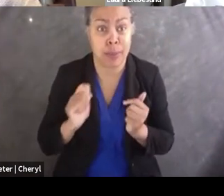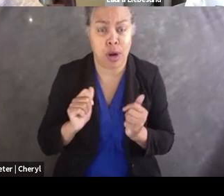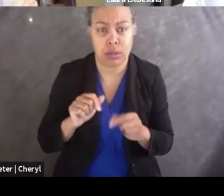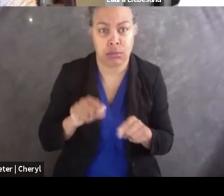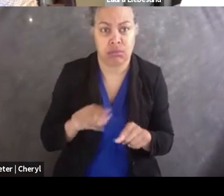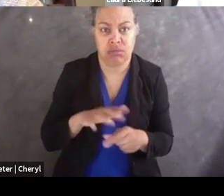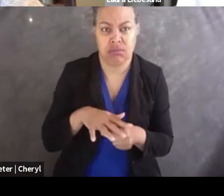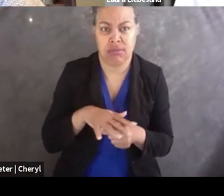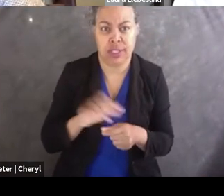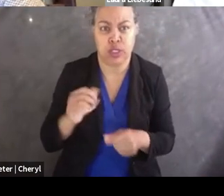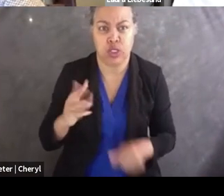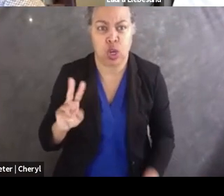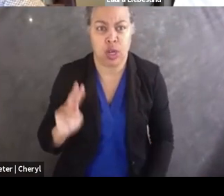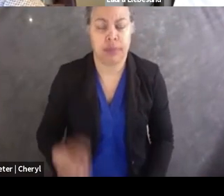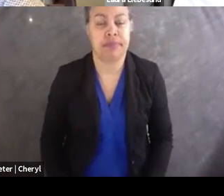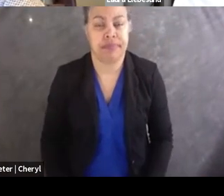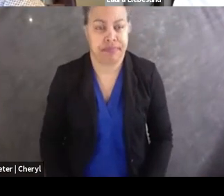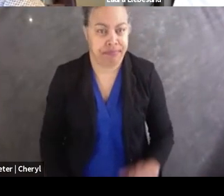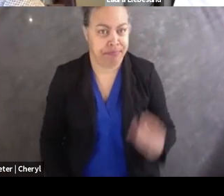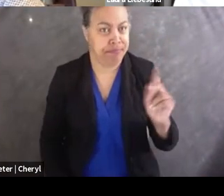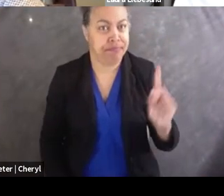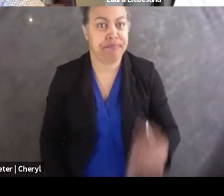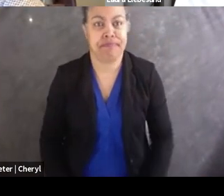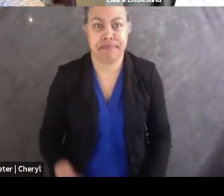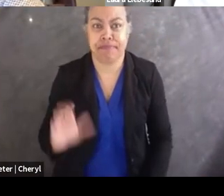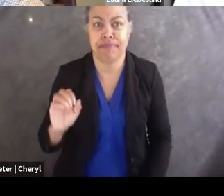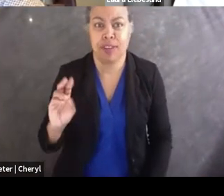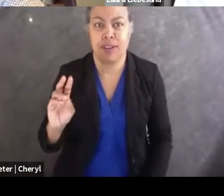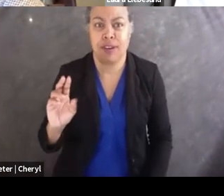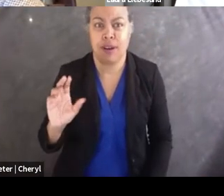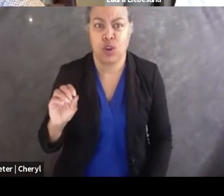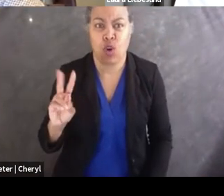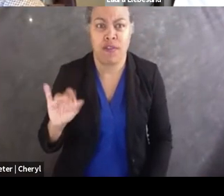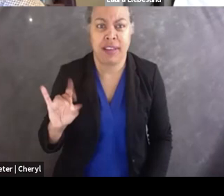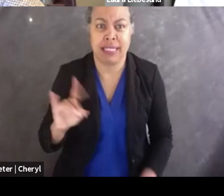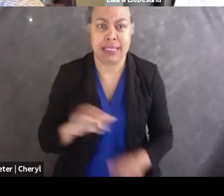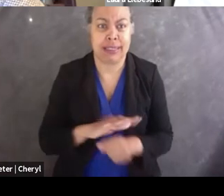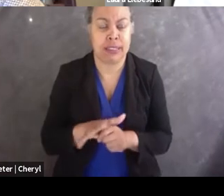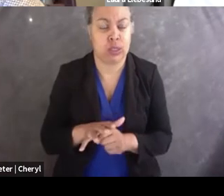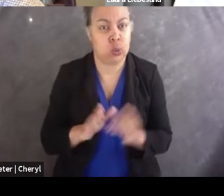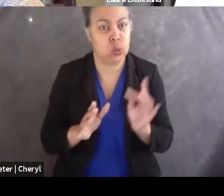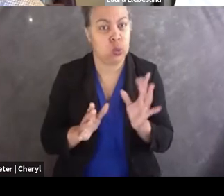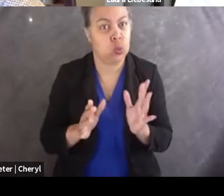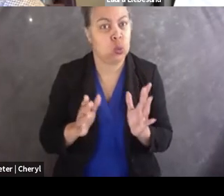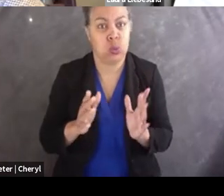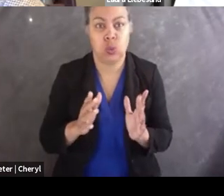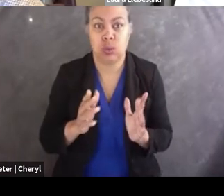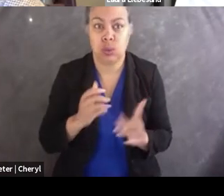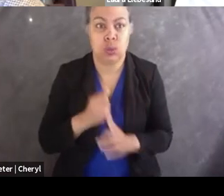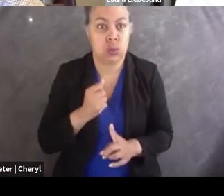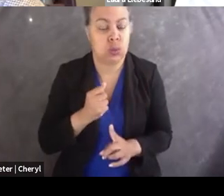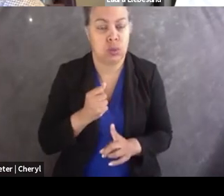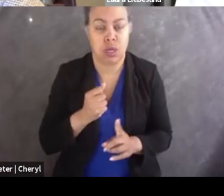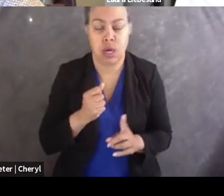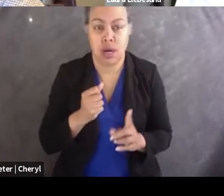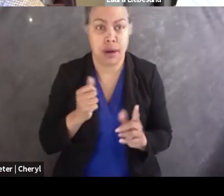So the coronavirus pandemic, unfortunately, has had a devastating effect on bars and restaurants in